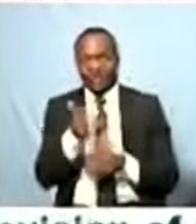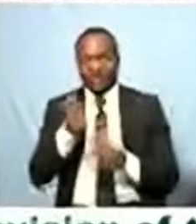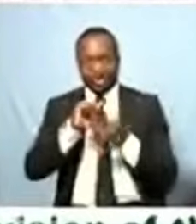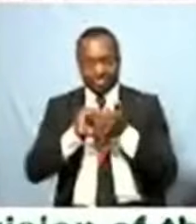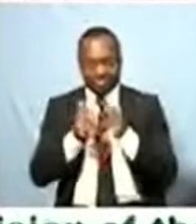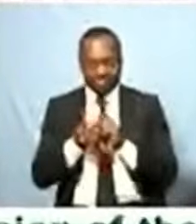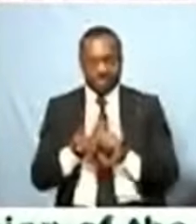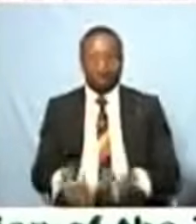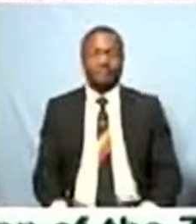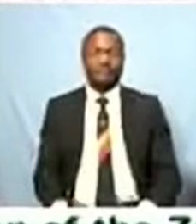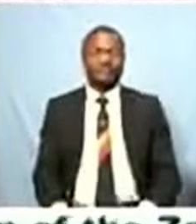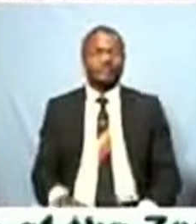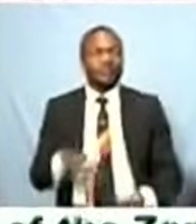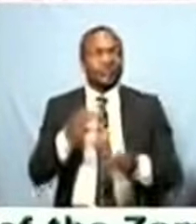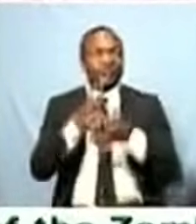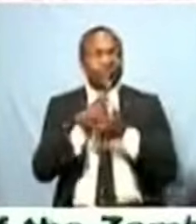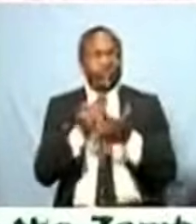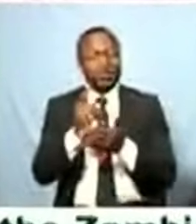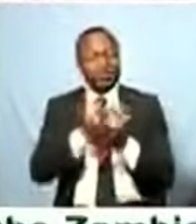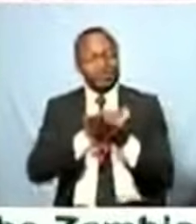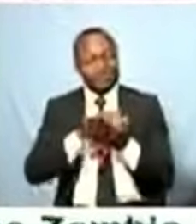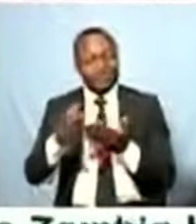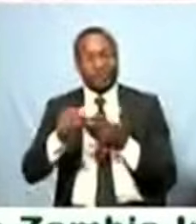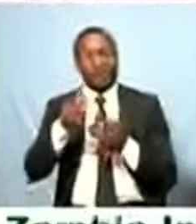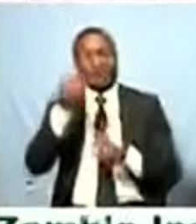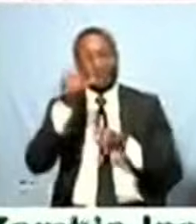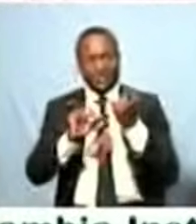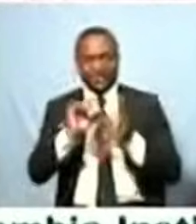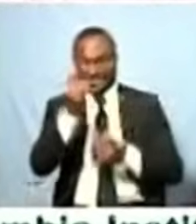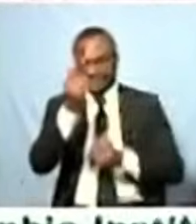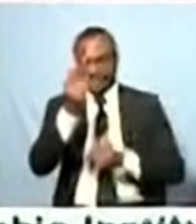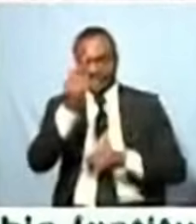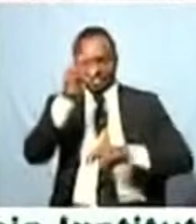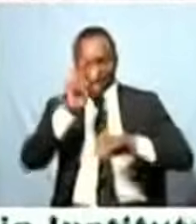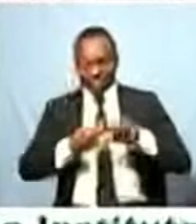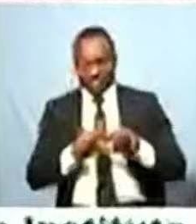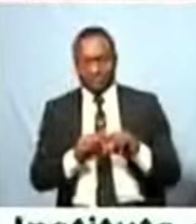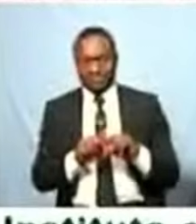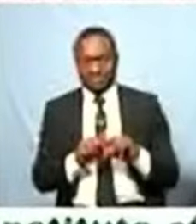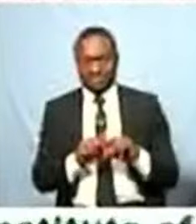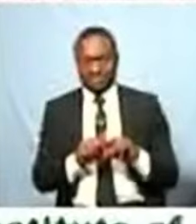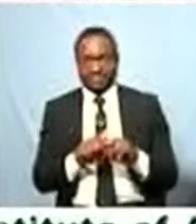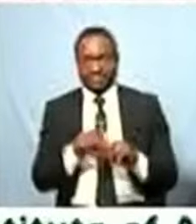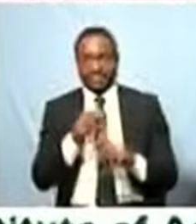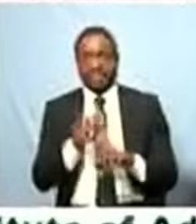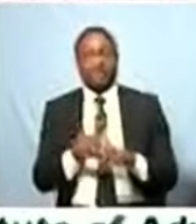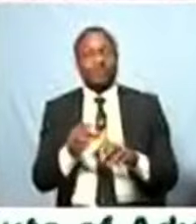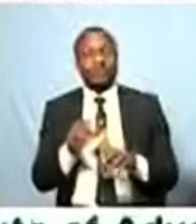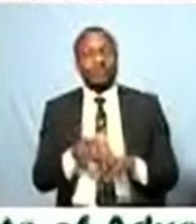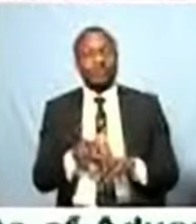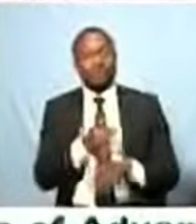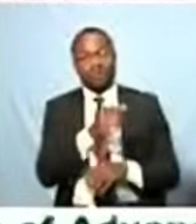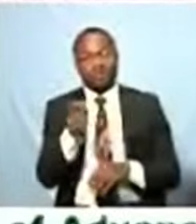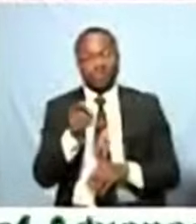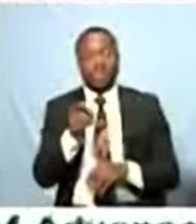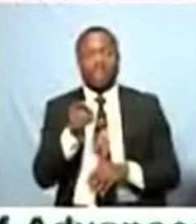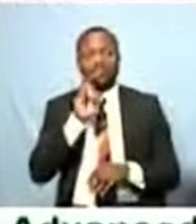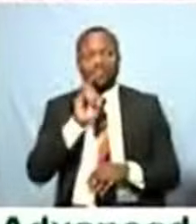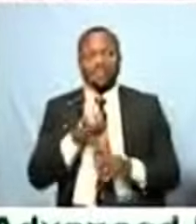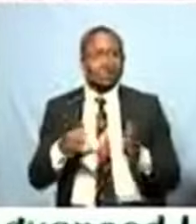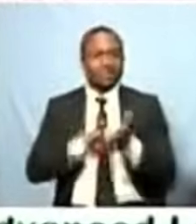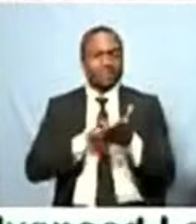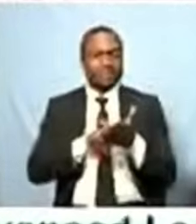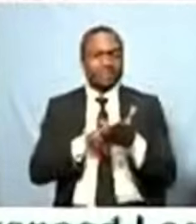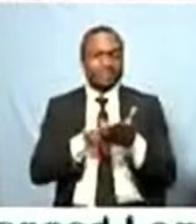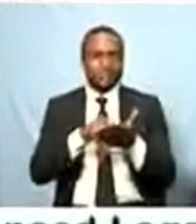problem is that if someone fails to clear on the first sitting, then they are subjected to repeater